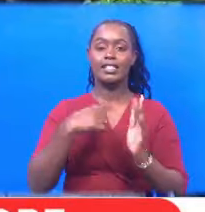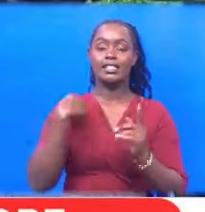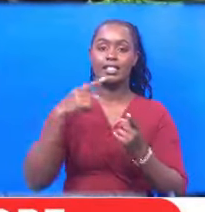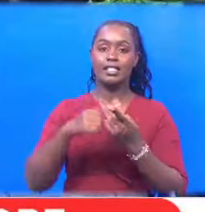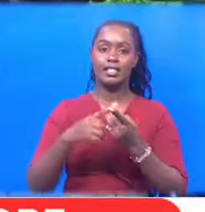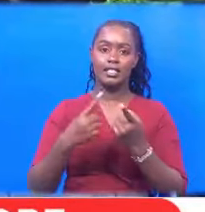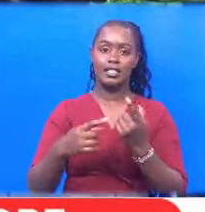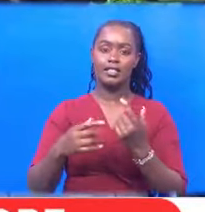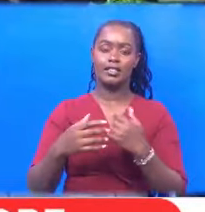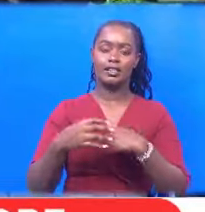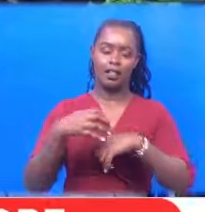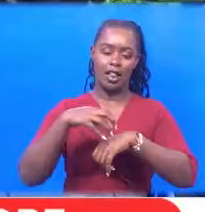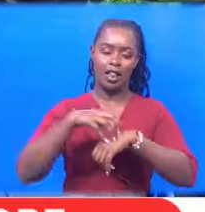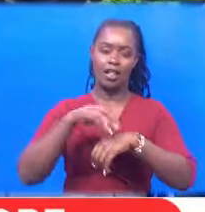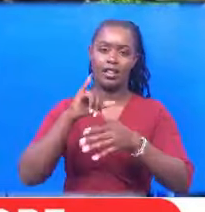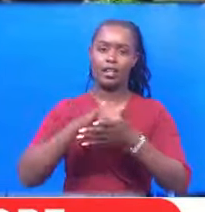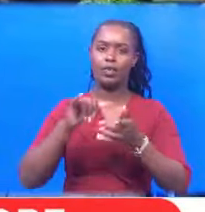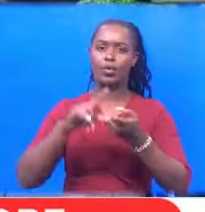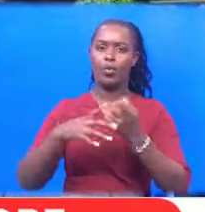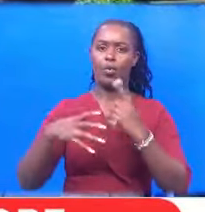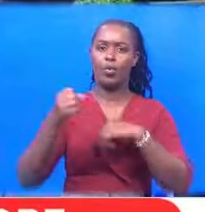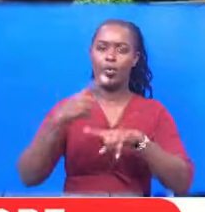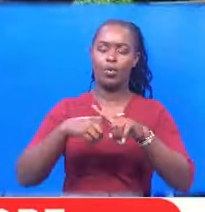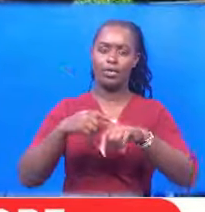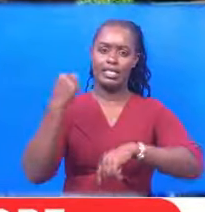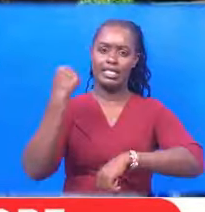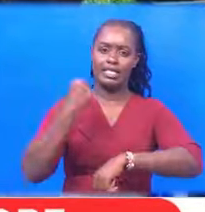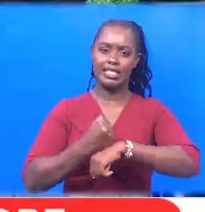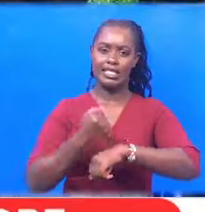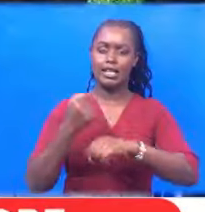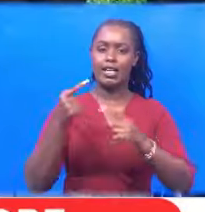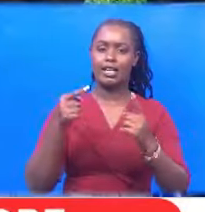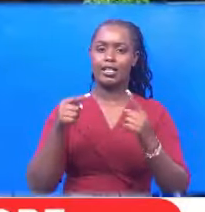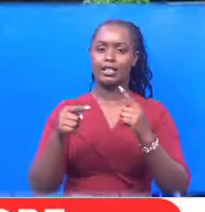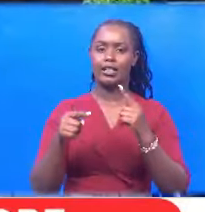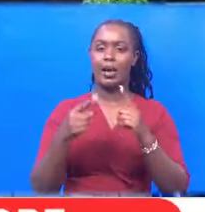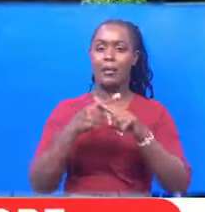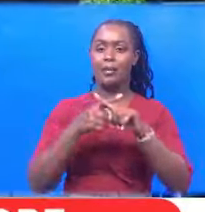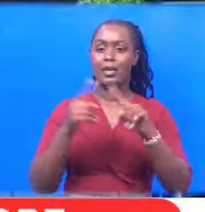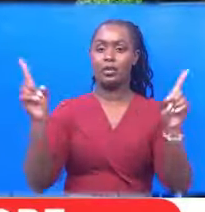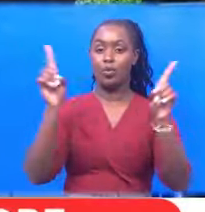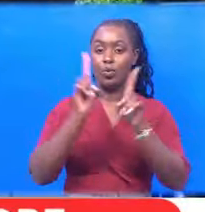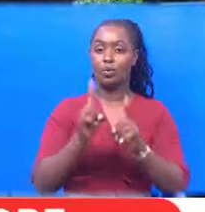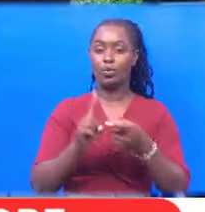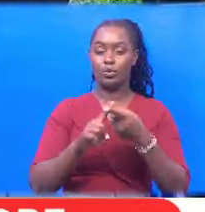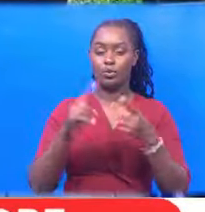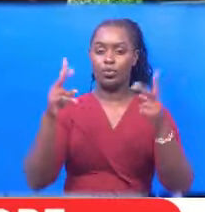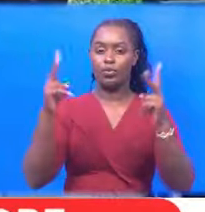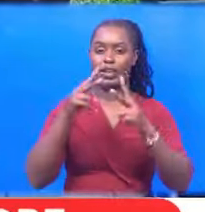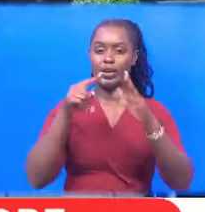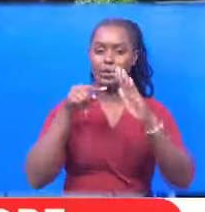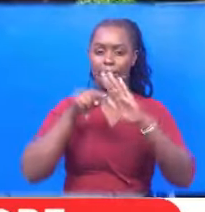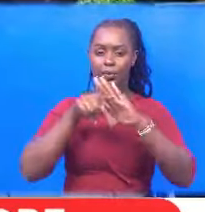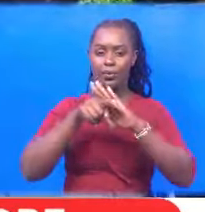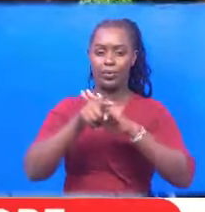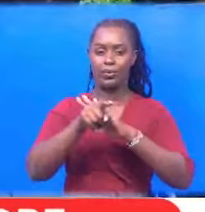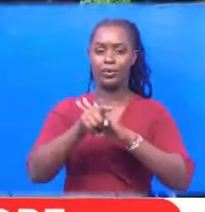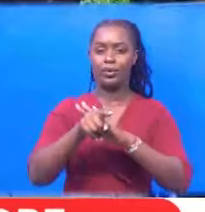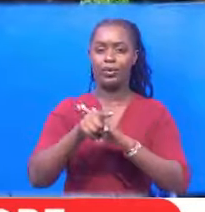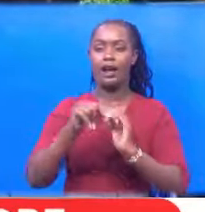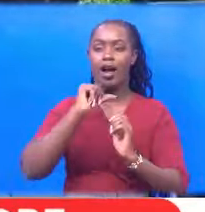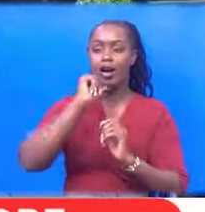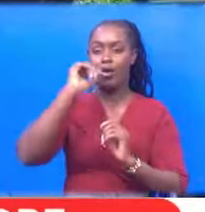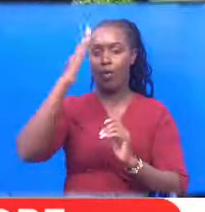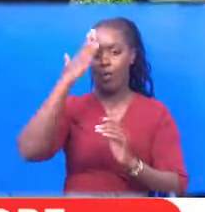wound from a very sharp object, but it is still penetrative. I don't know the force